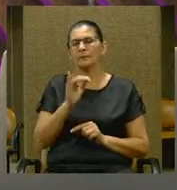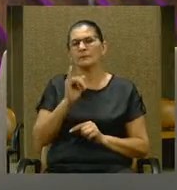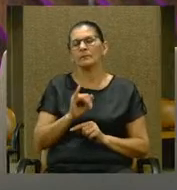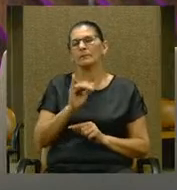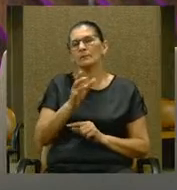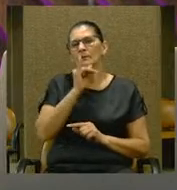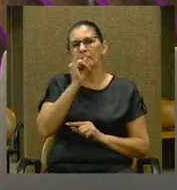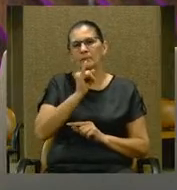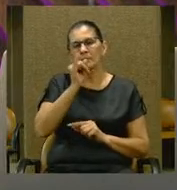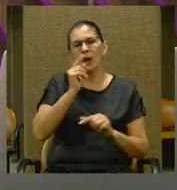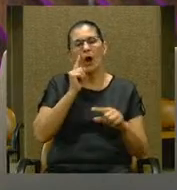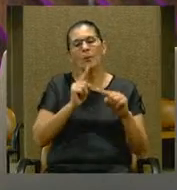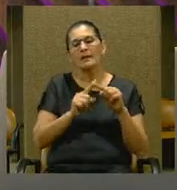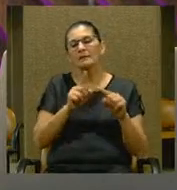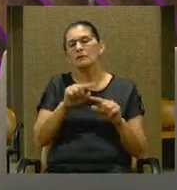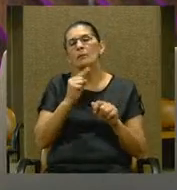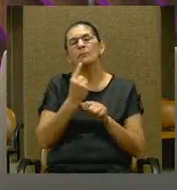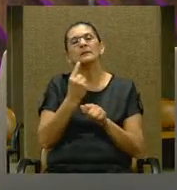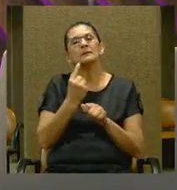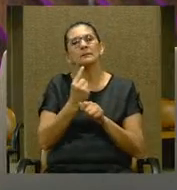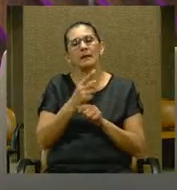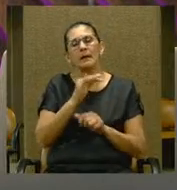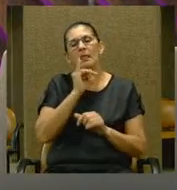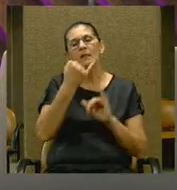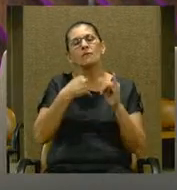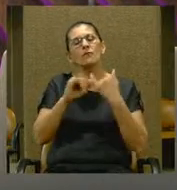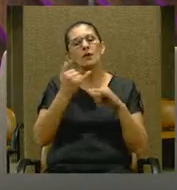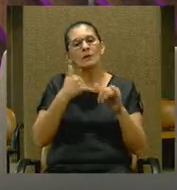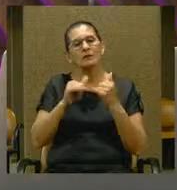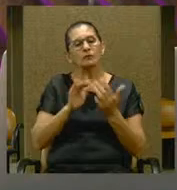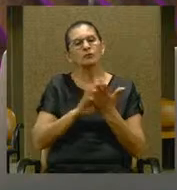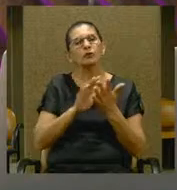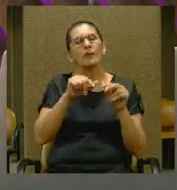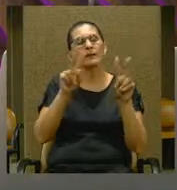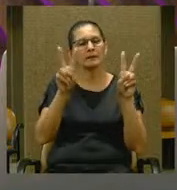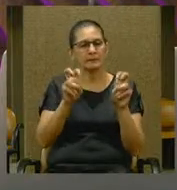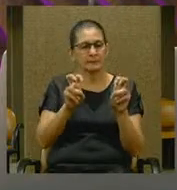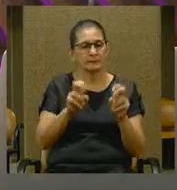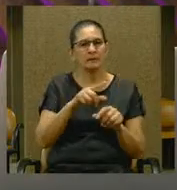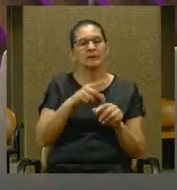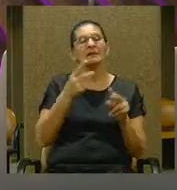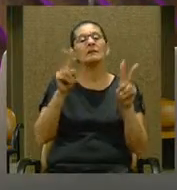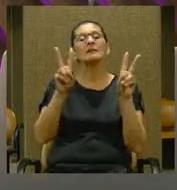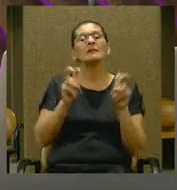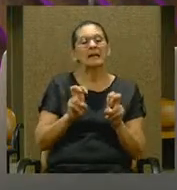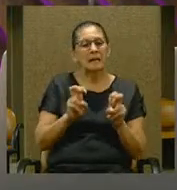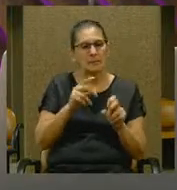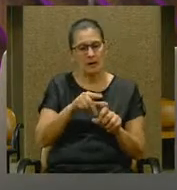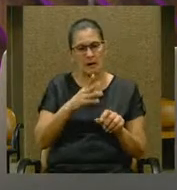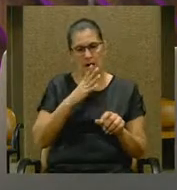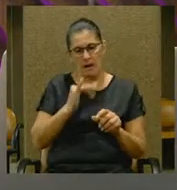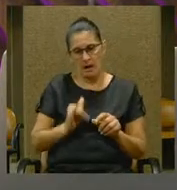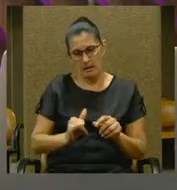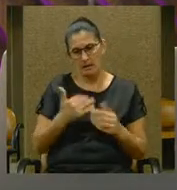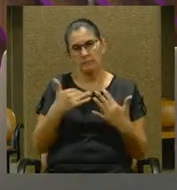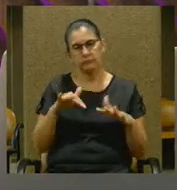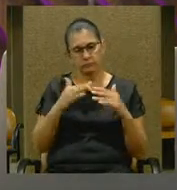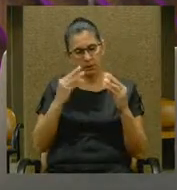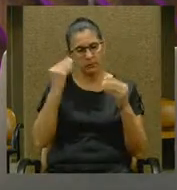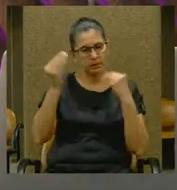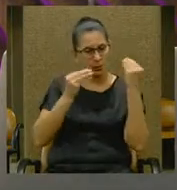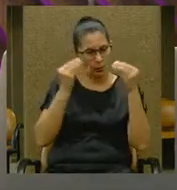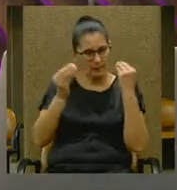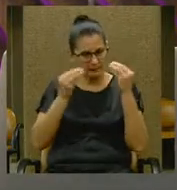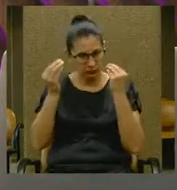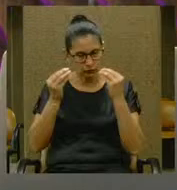the end. And the main objective is to give relevant information on this topic. There is